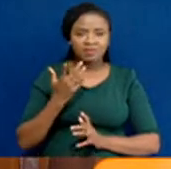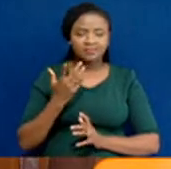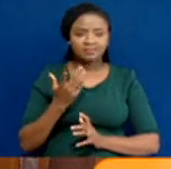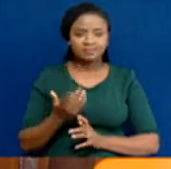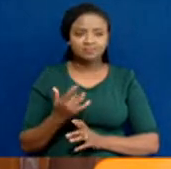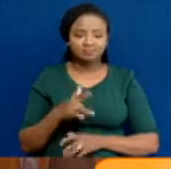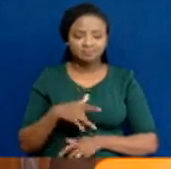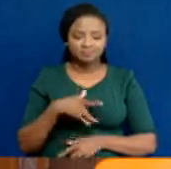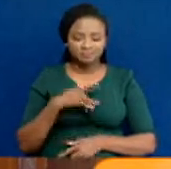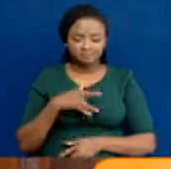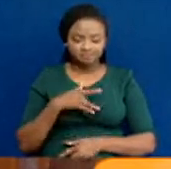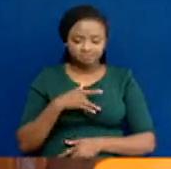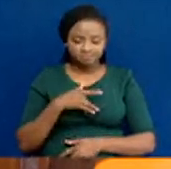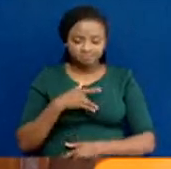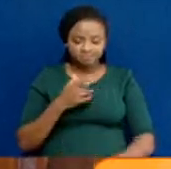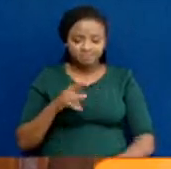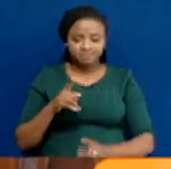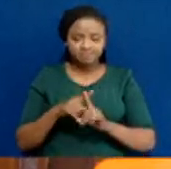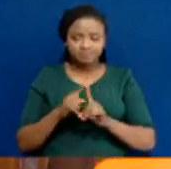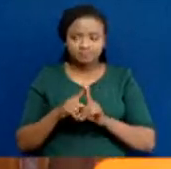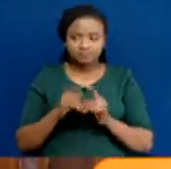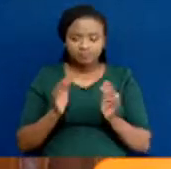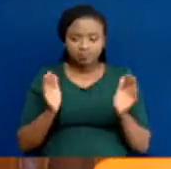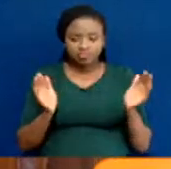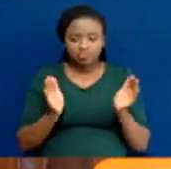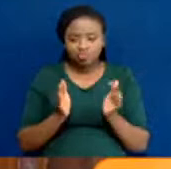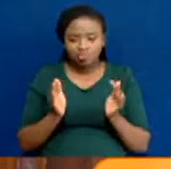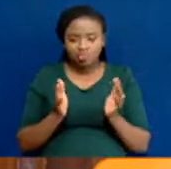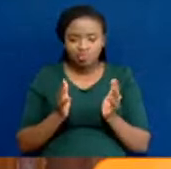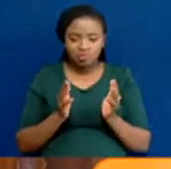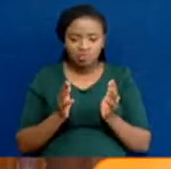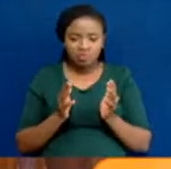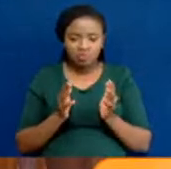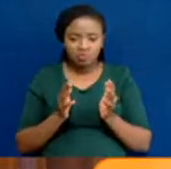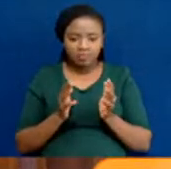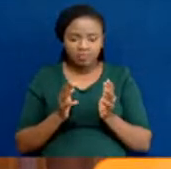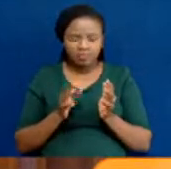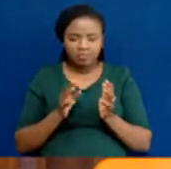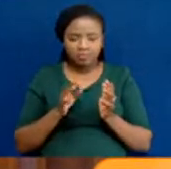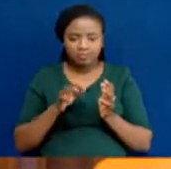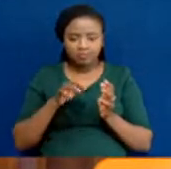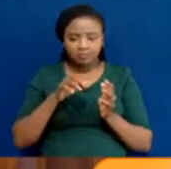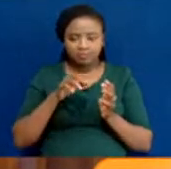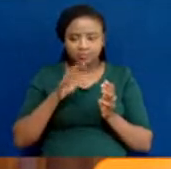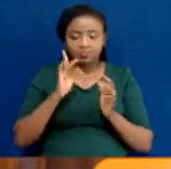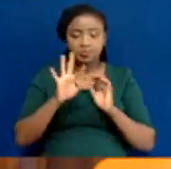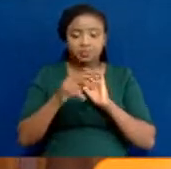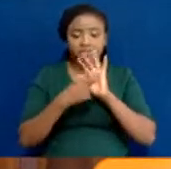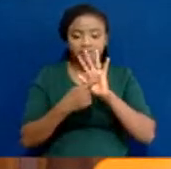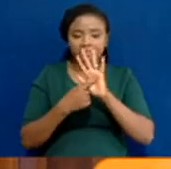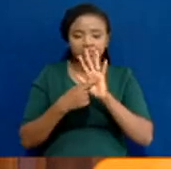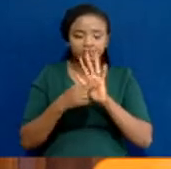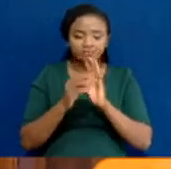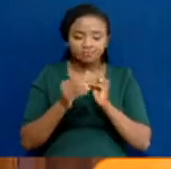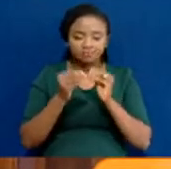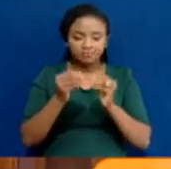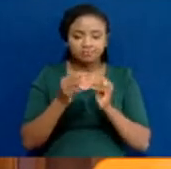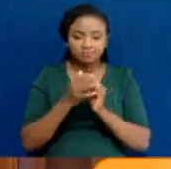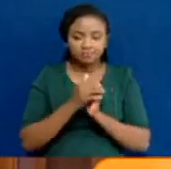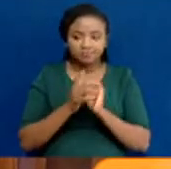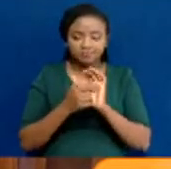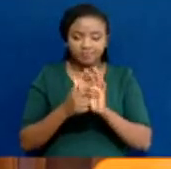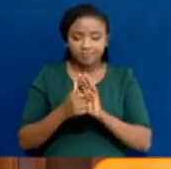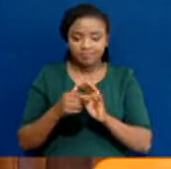And allow me to kind of give a scenario. When, like for example, Dr.